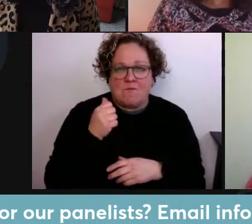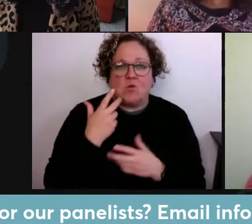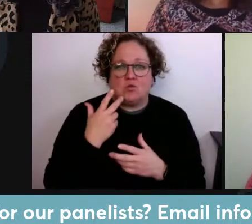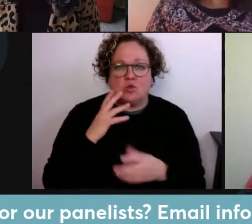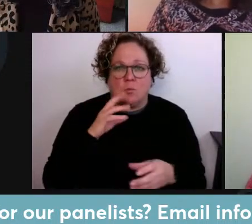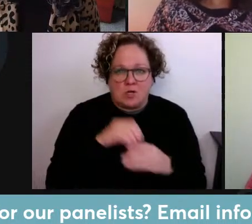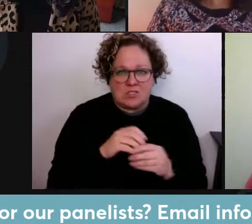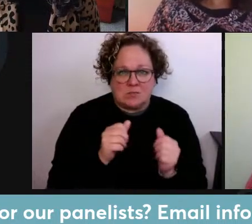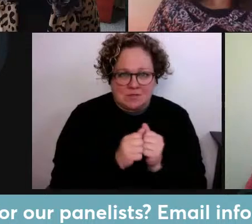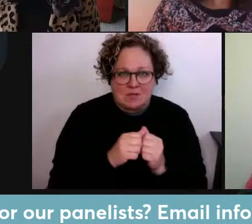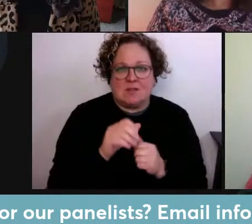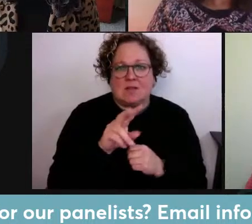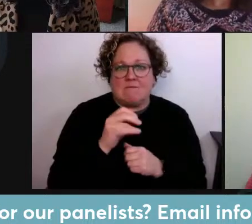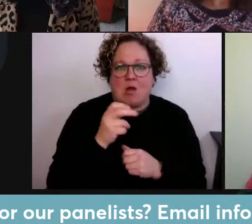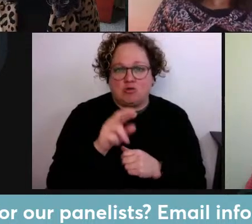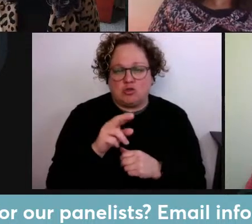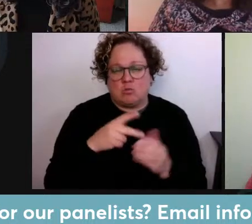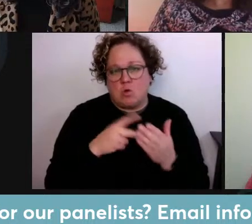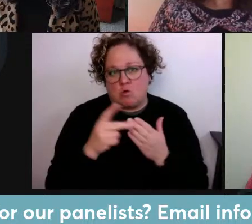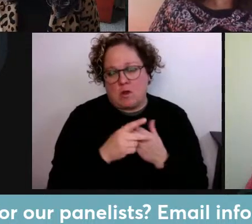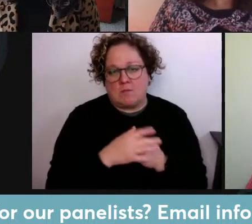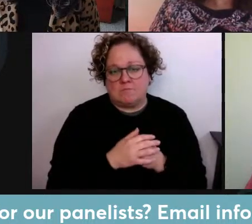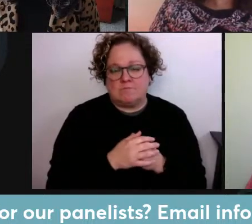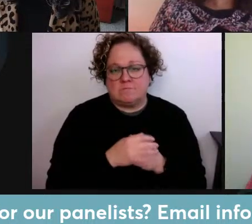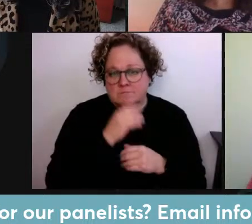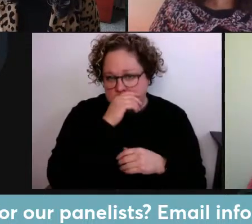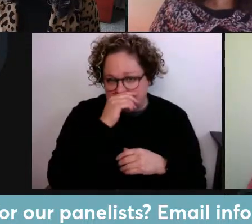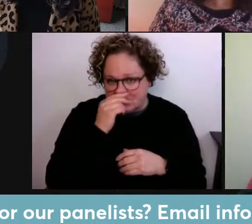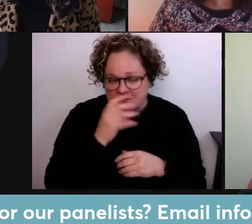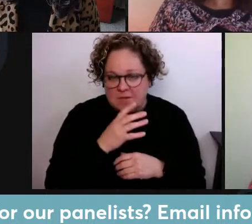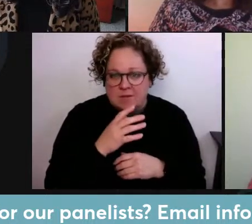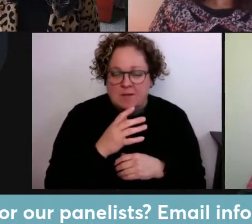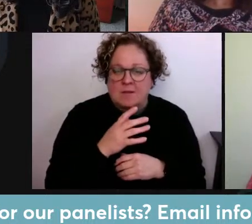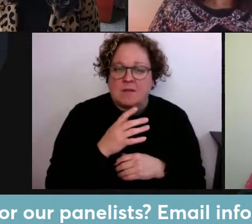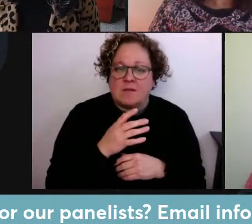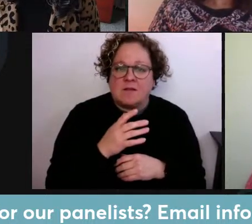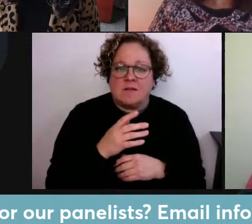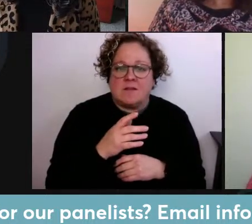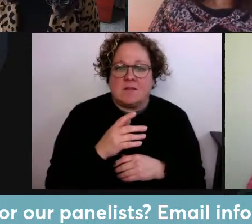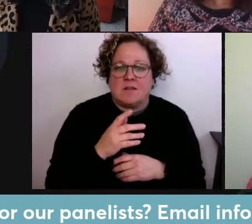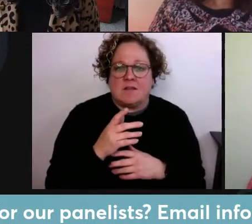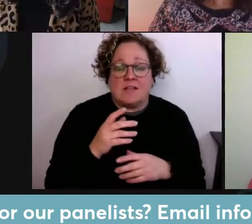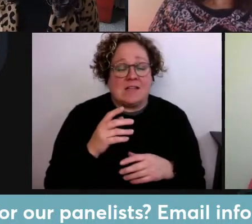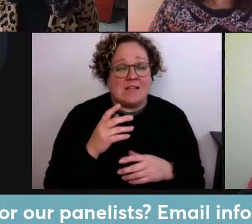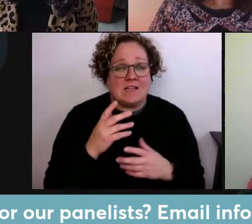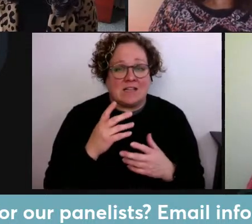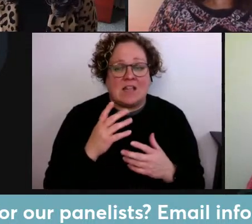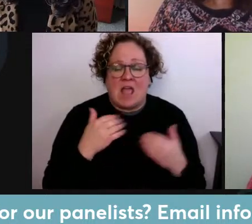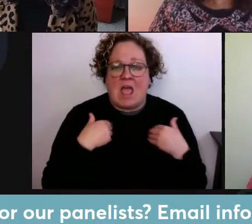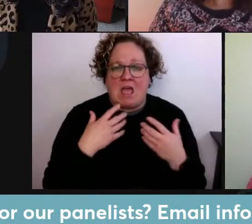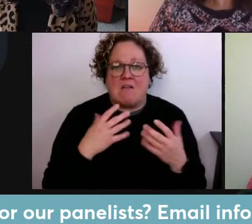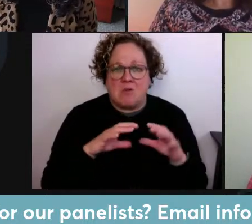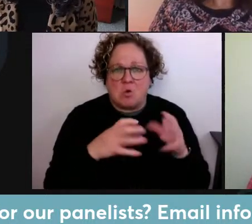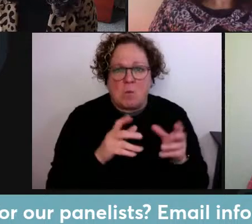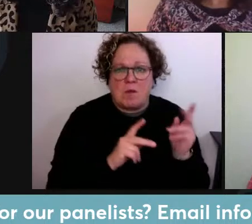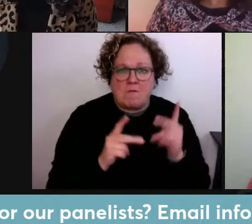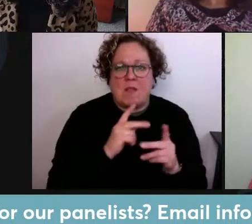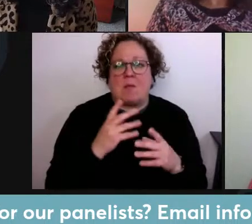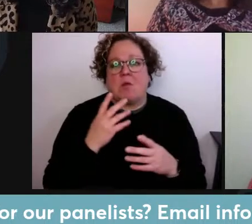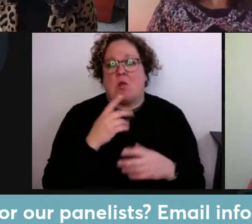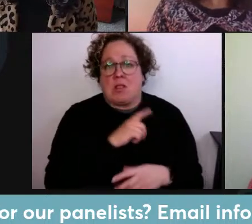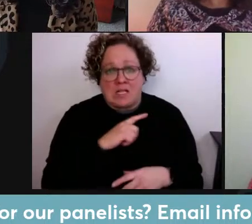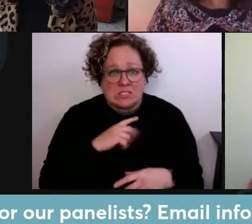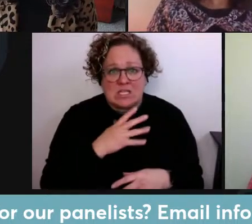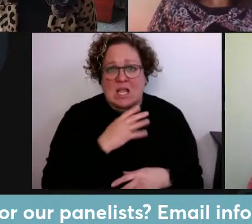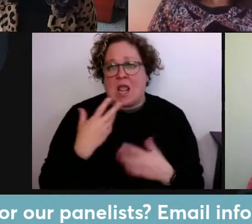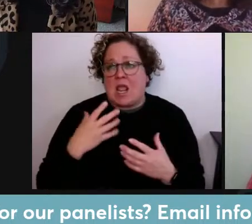in the voucher program. Mm-hmm. And there are bills pending in the state legislature that would make this change. There's a coalition of people and organizations working to get movement